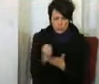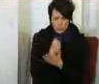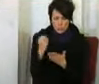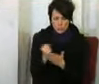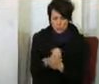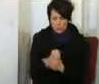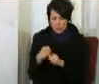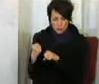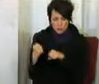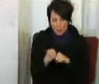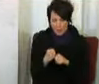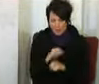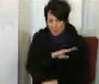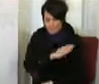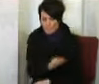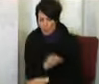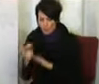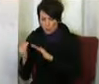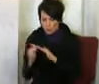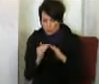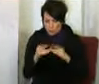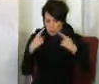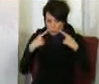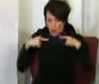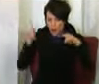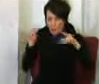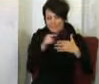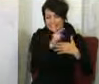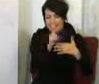courage, the power, and the community to accomplish